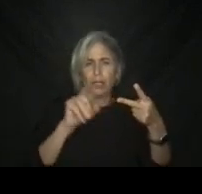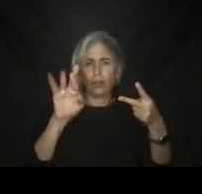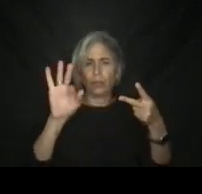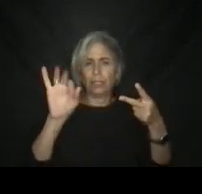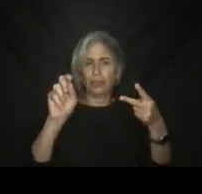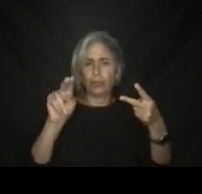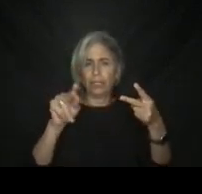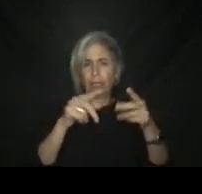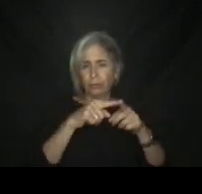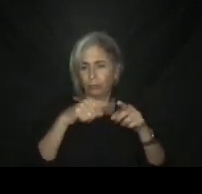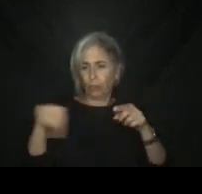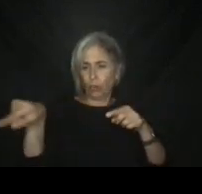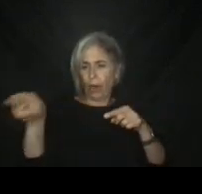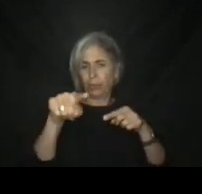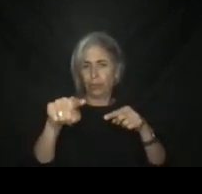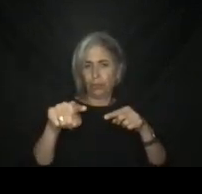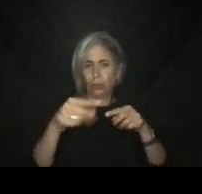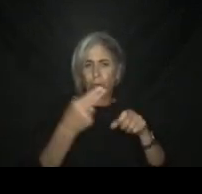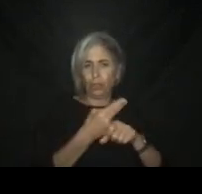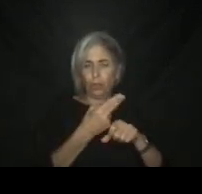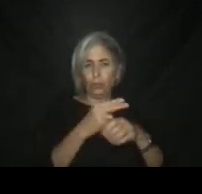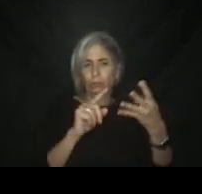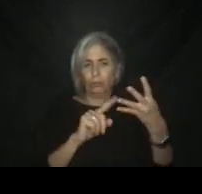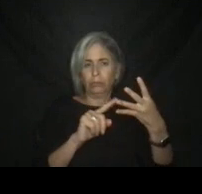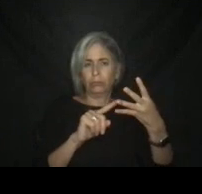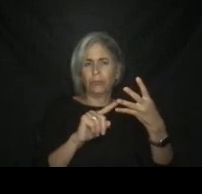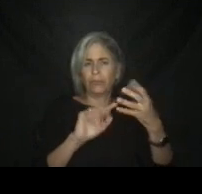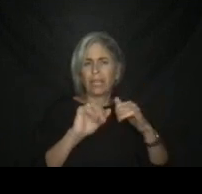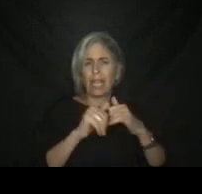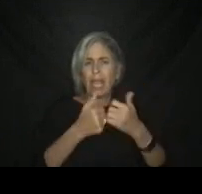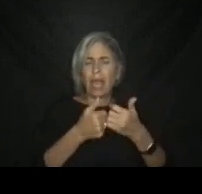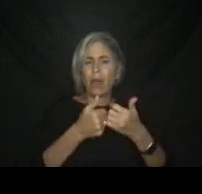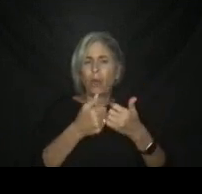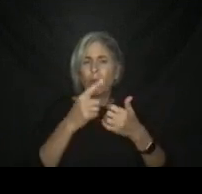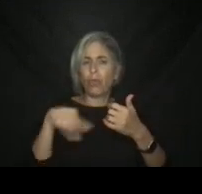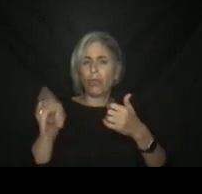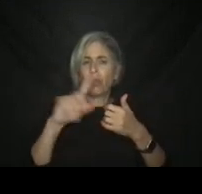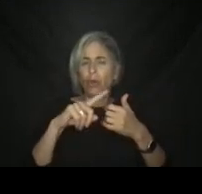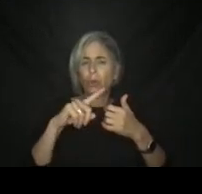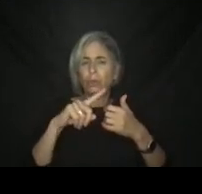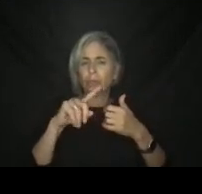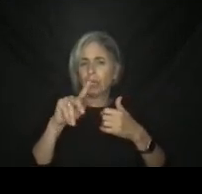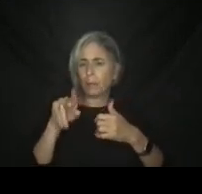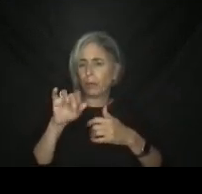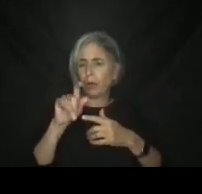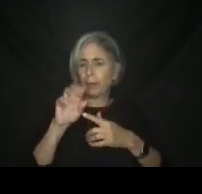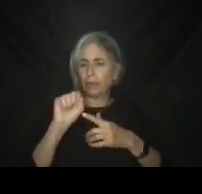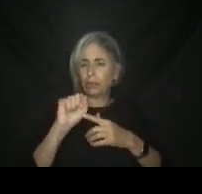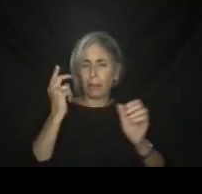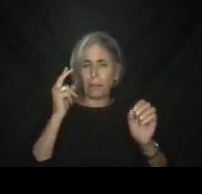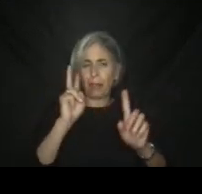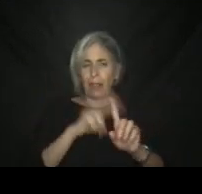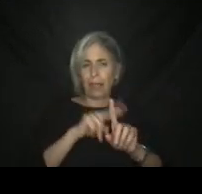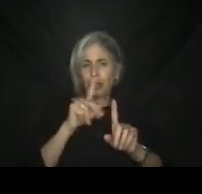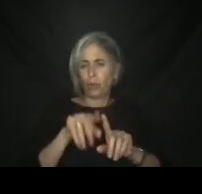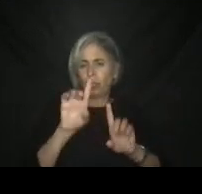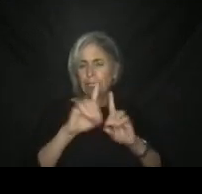to guide us in this effort. And then we'll talk about how those parameters apply to your existing